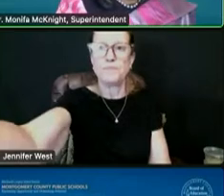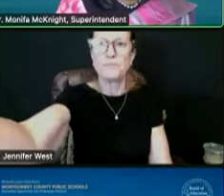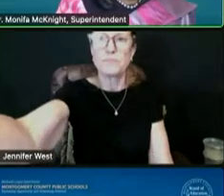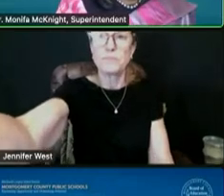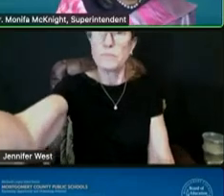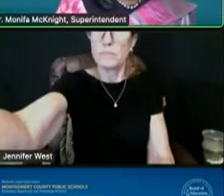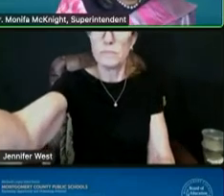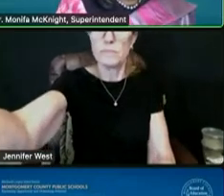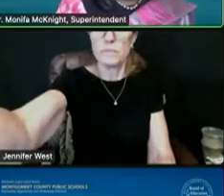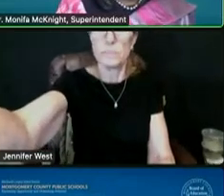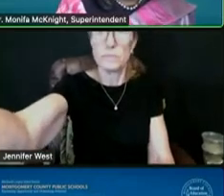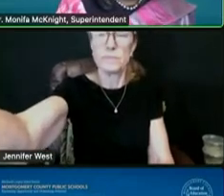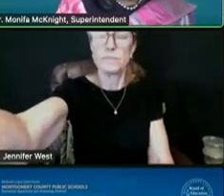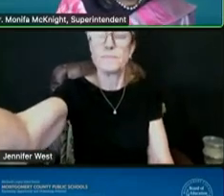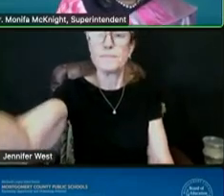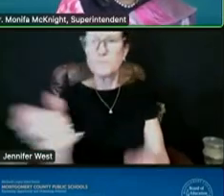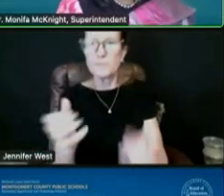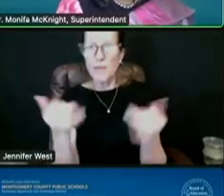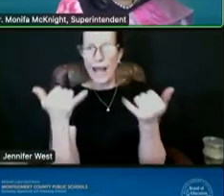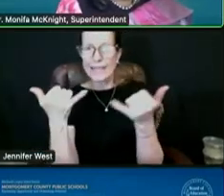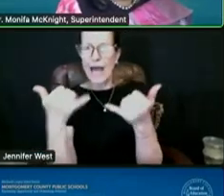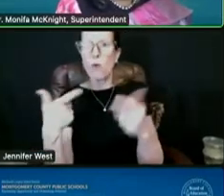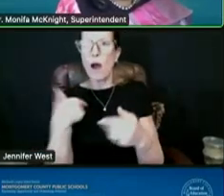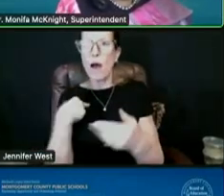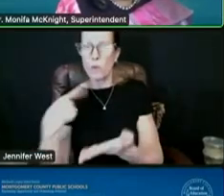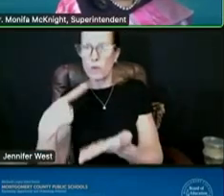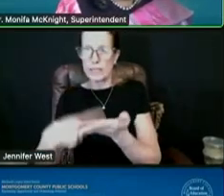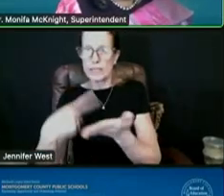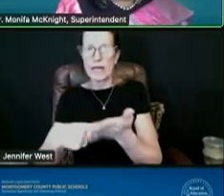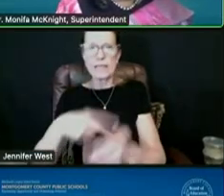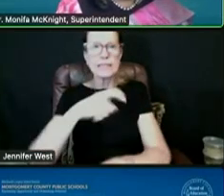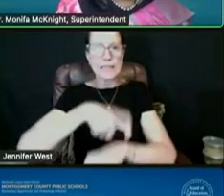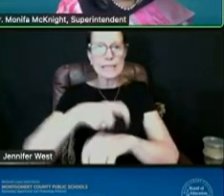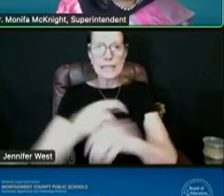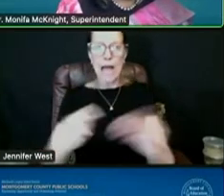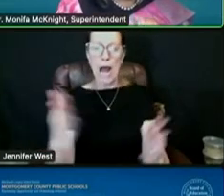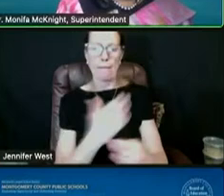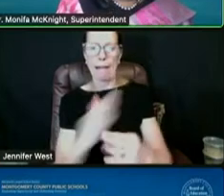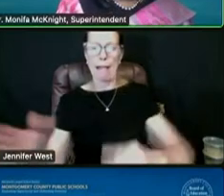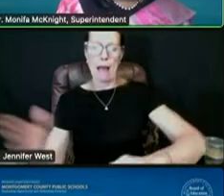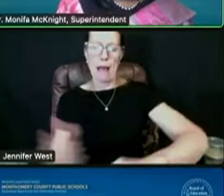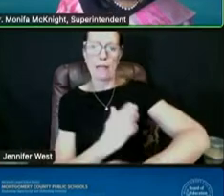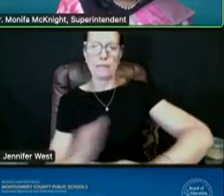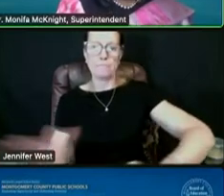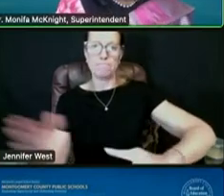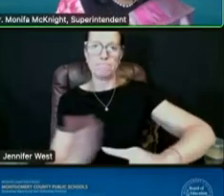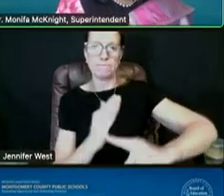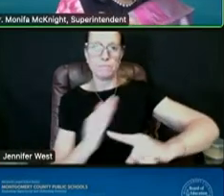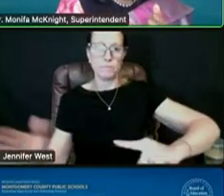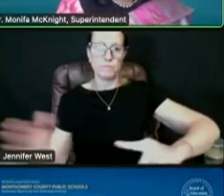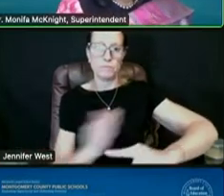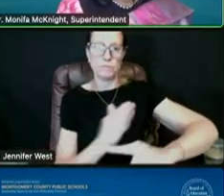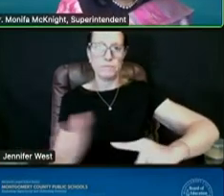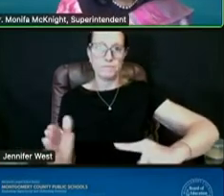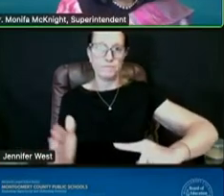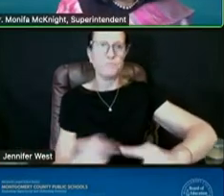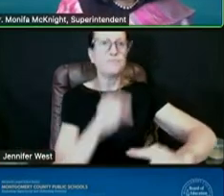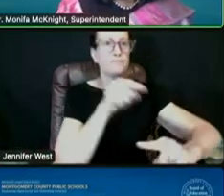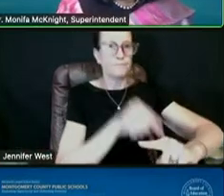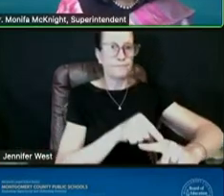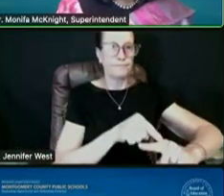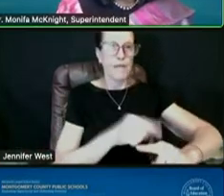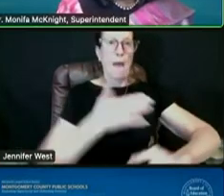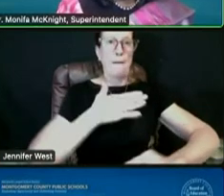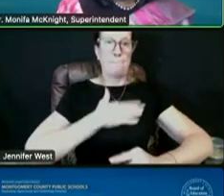little bit about the budget process timeline. So I want to situate us where we are in the operating budget process. So my